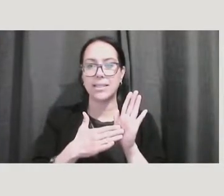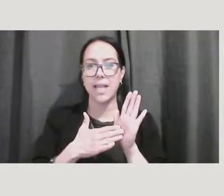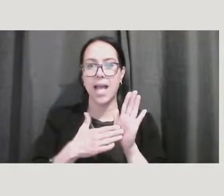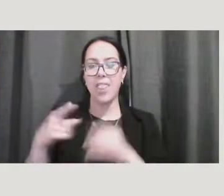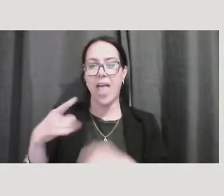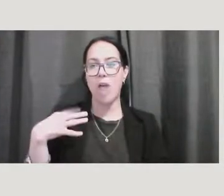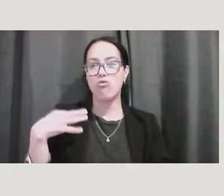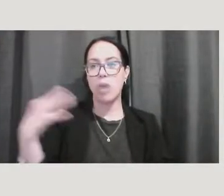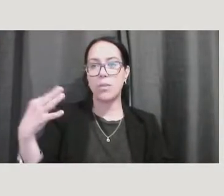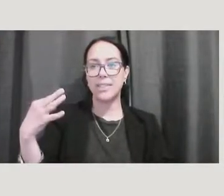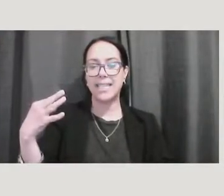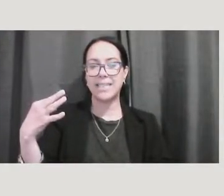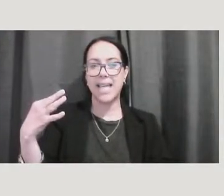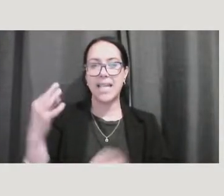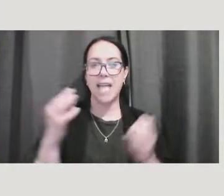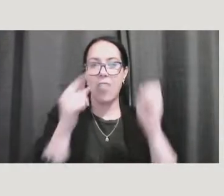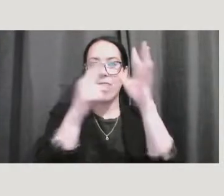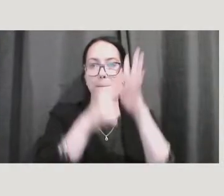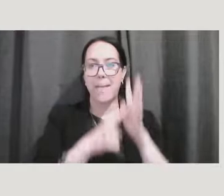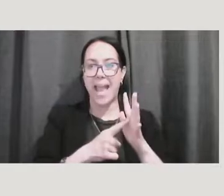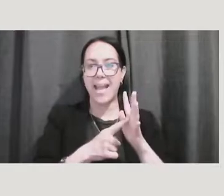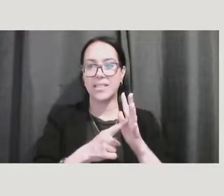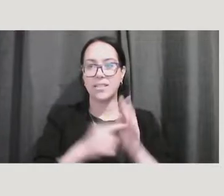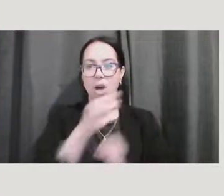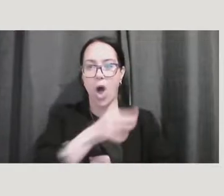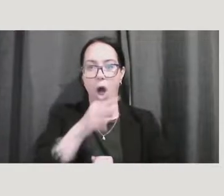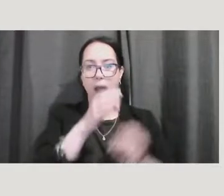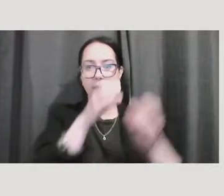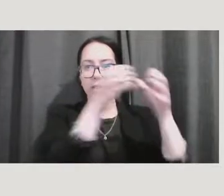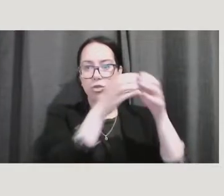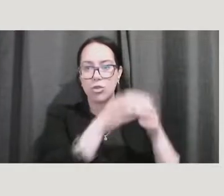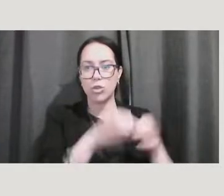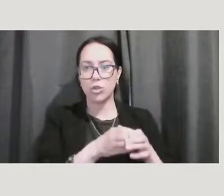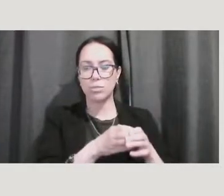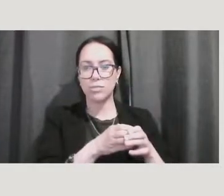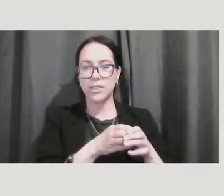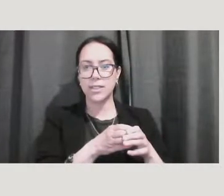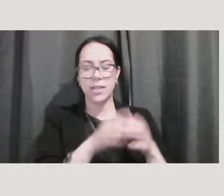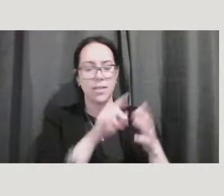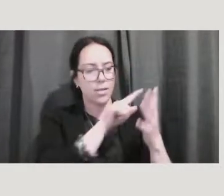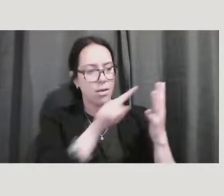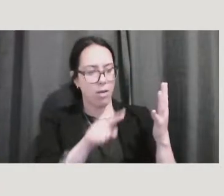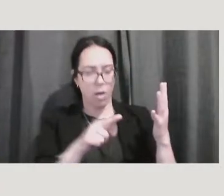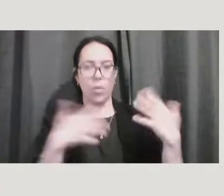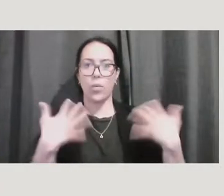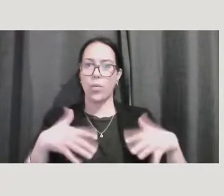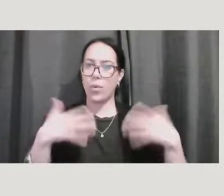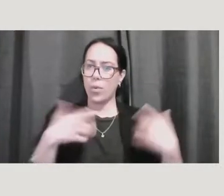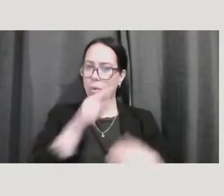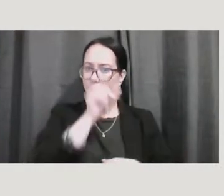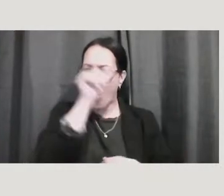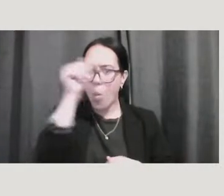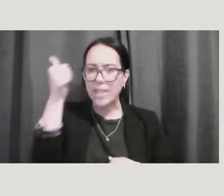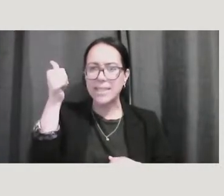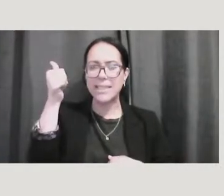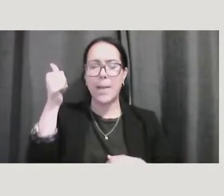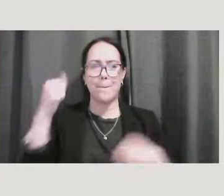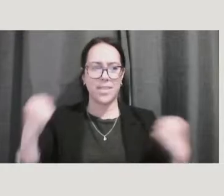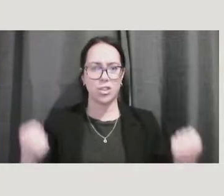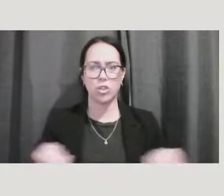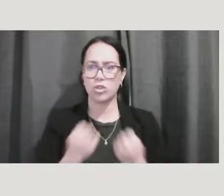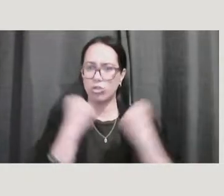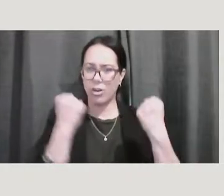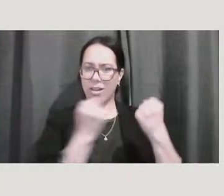groups in those days and I thought that's where the strength lies that's where the wisdom and